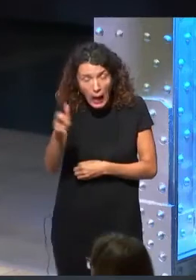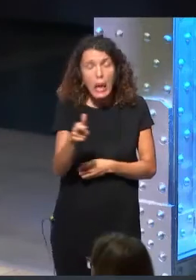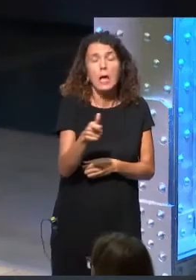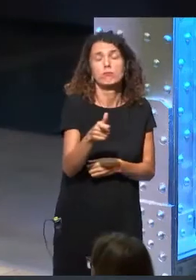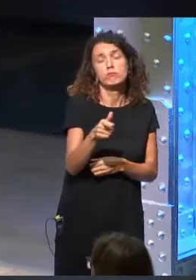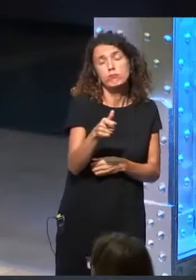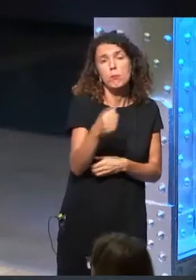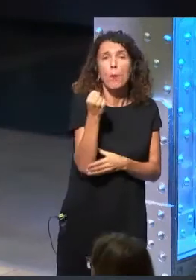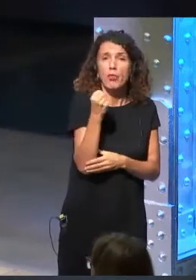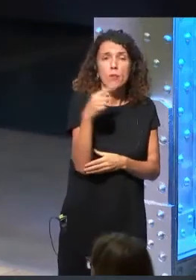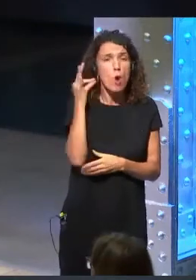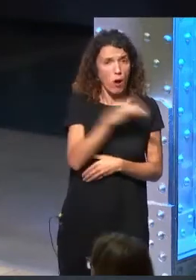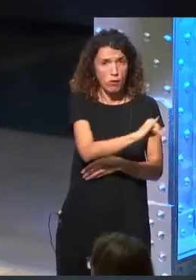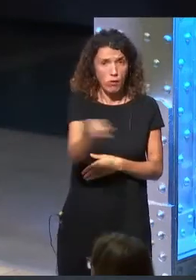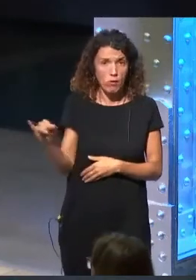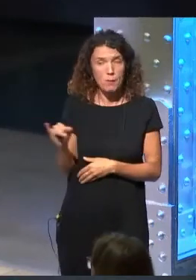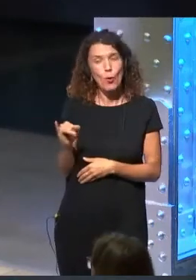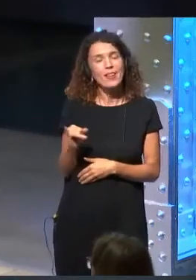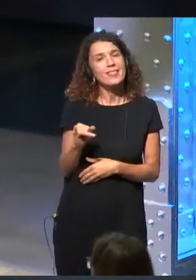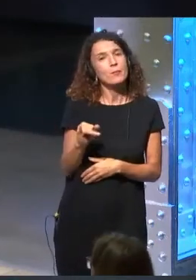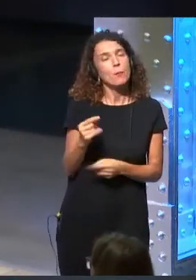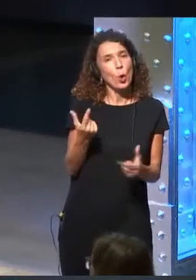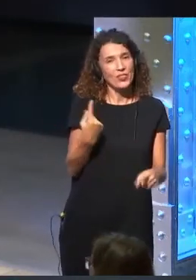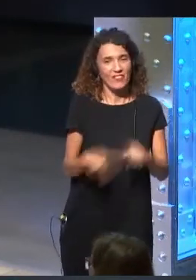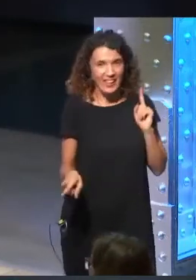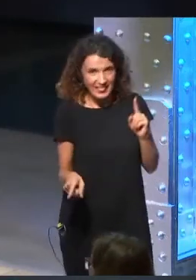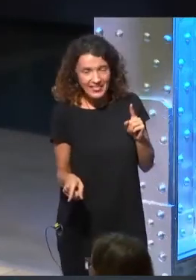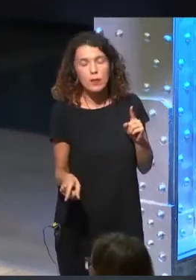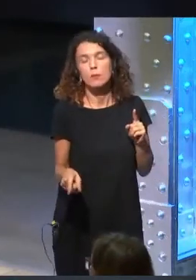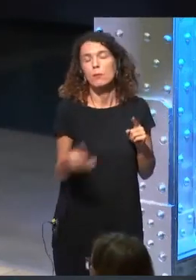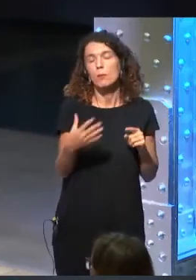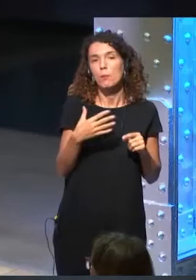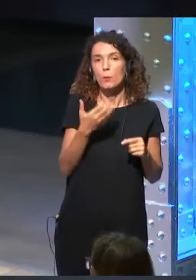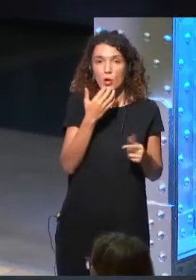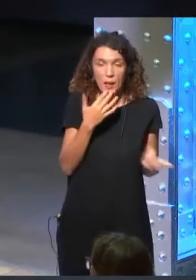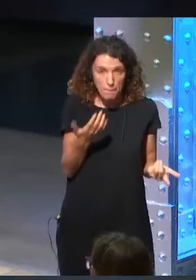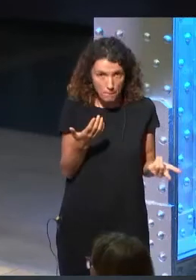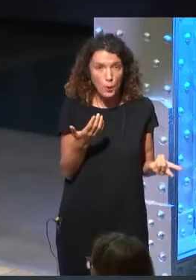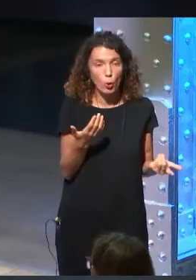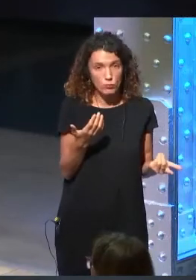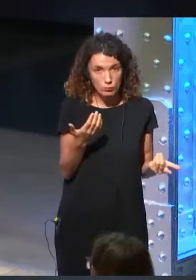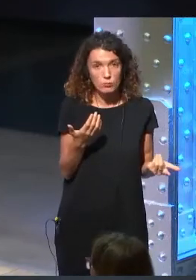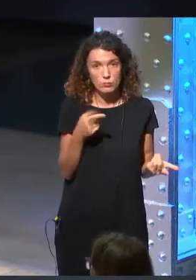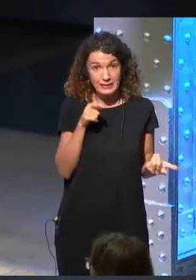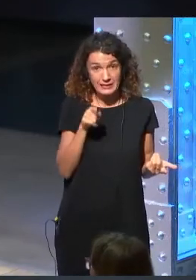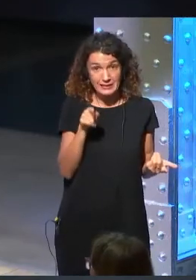with the way the power of celebrity, or the celebrity of power, is